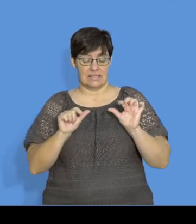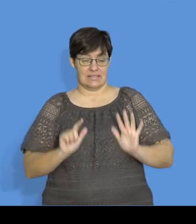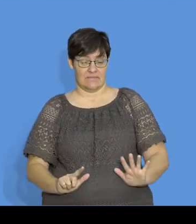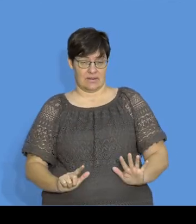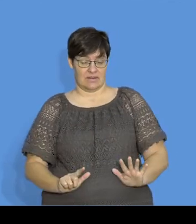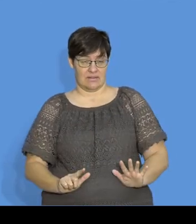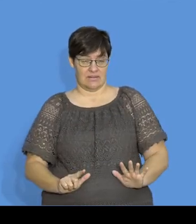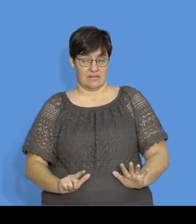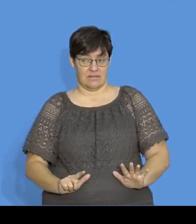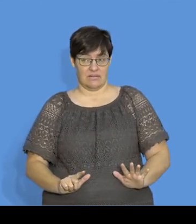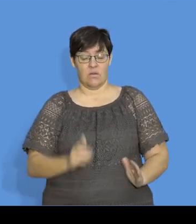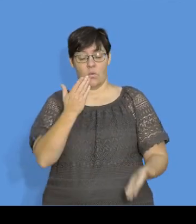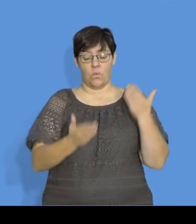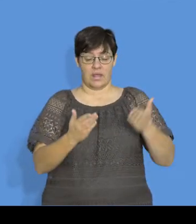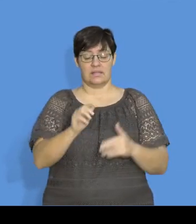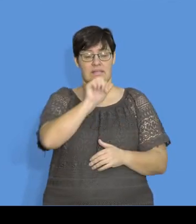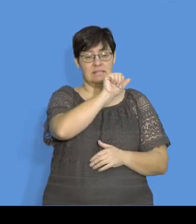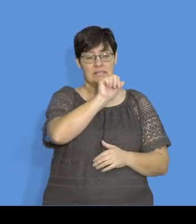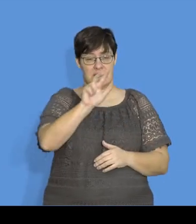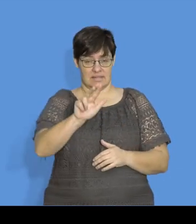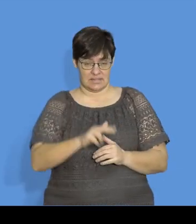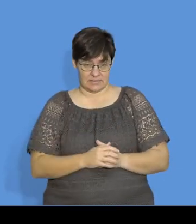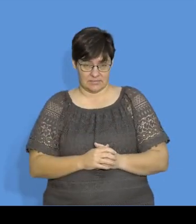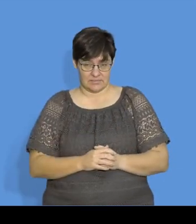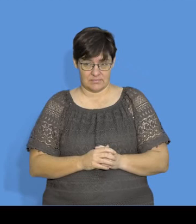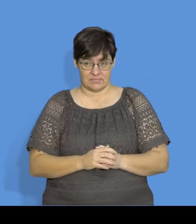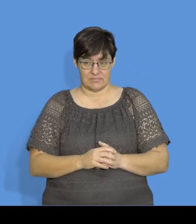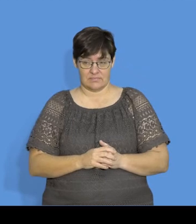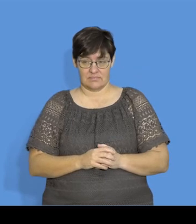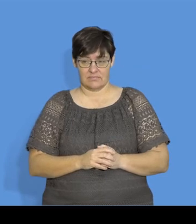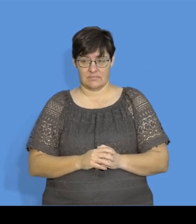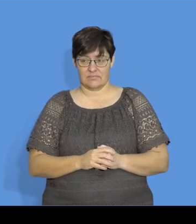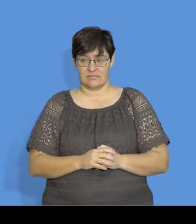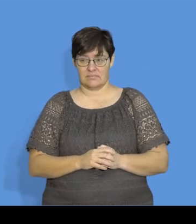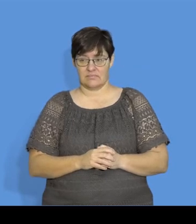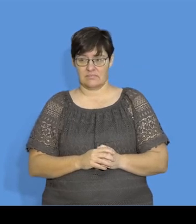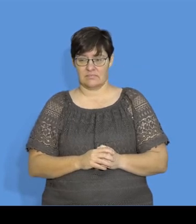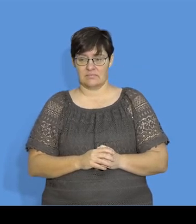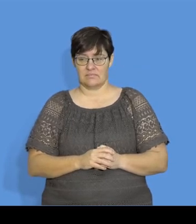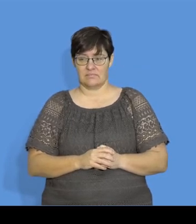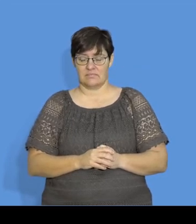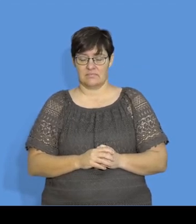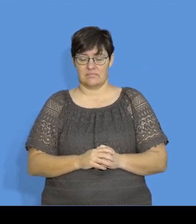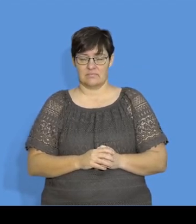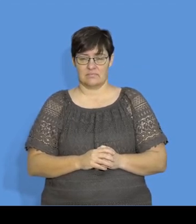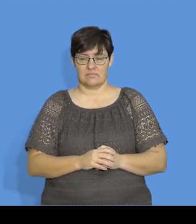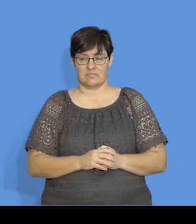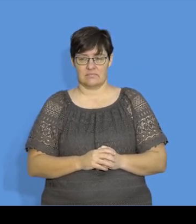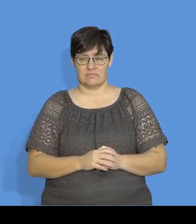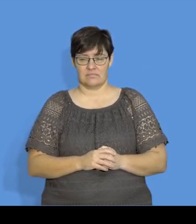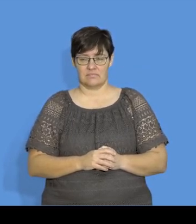So shoe size is 7 and mass 68. So the shoe size is